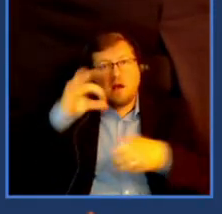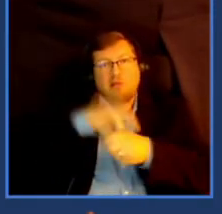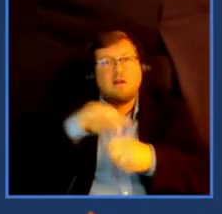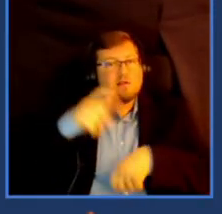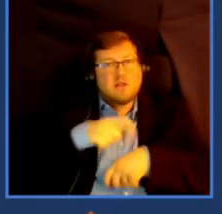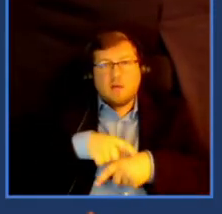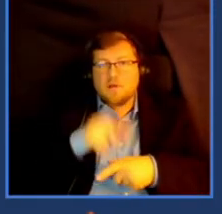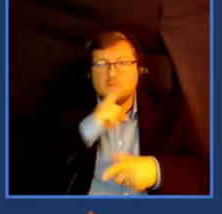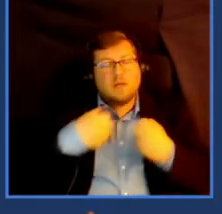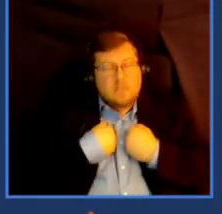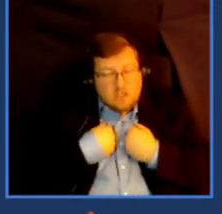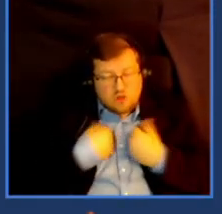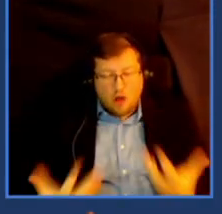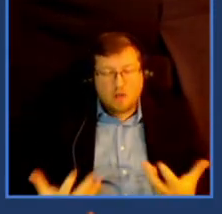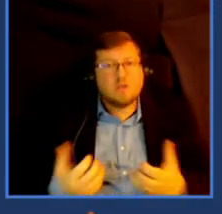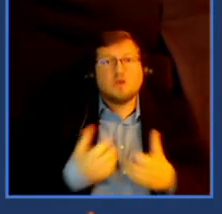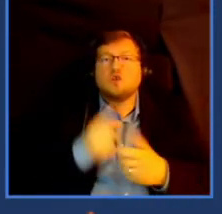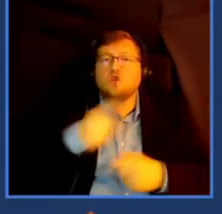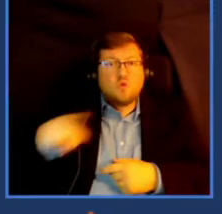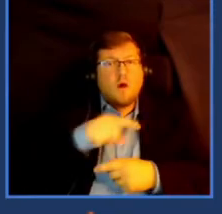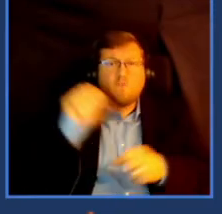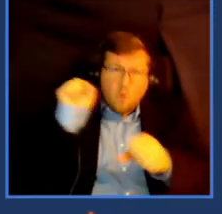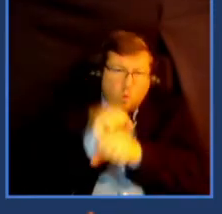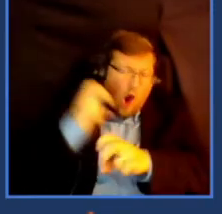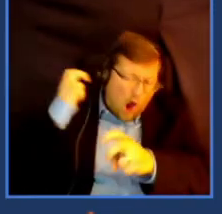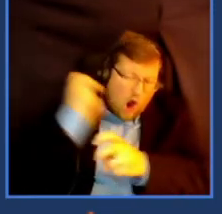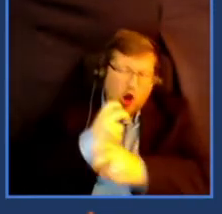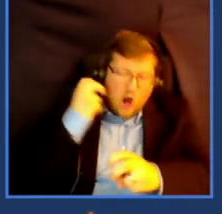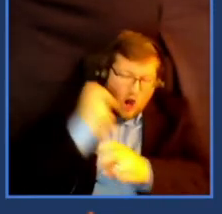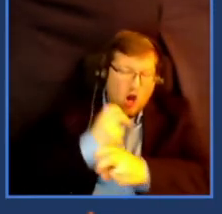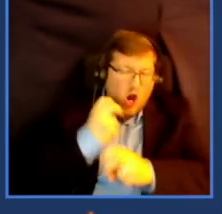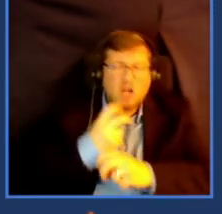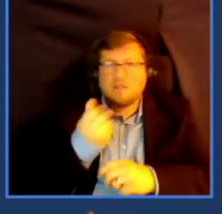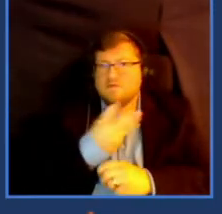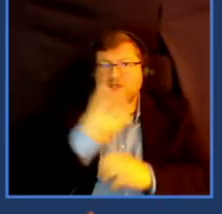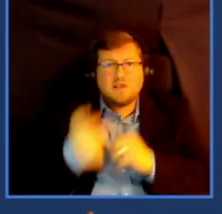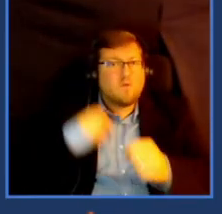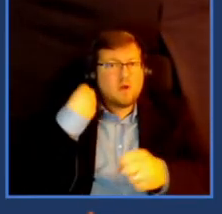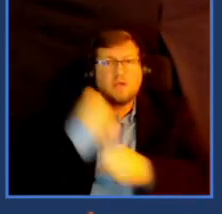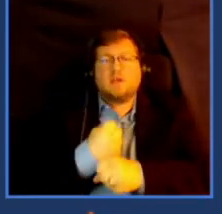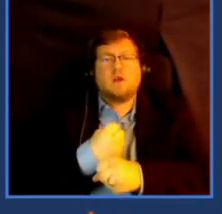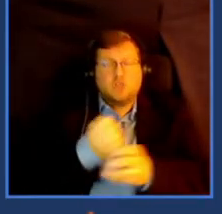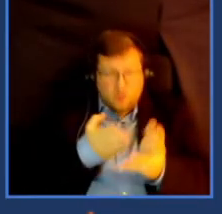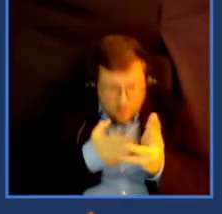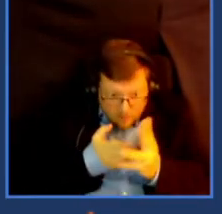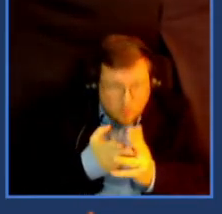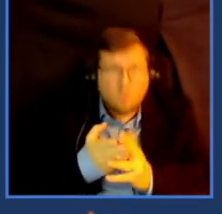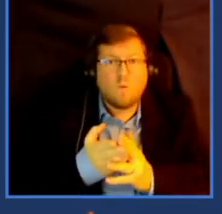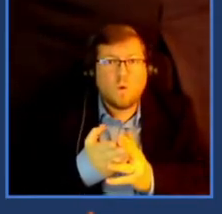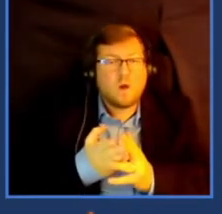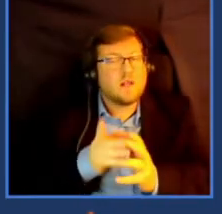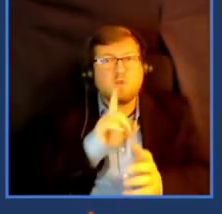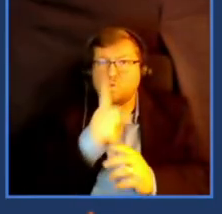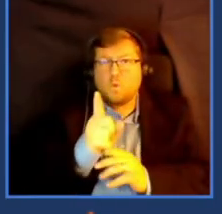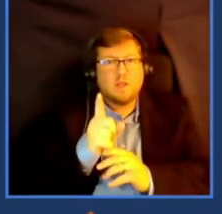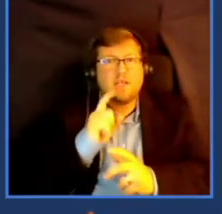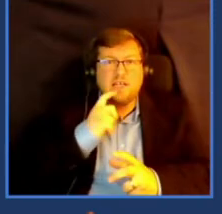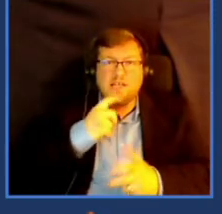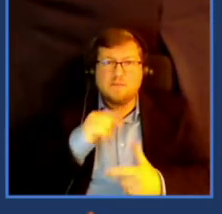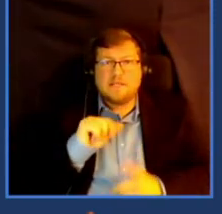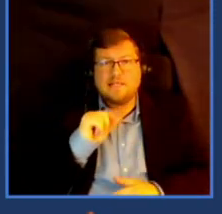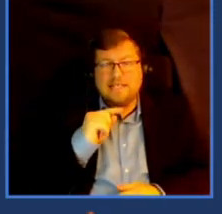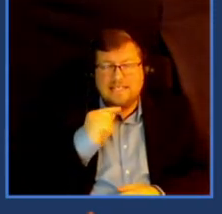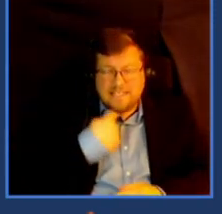the hard work in over the last few years to get to this moment. It's been intense. It's been